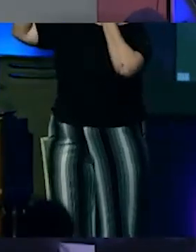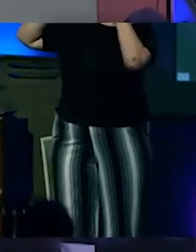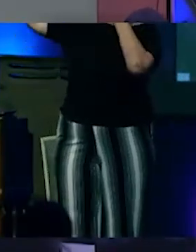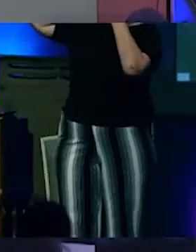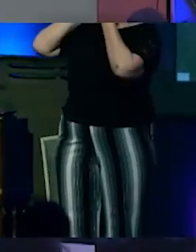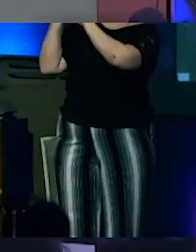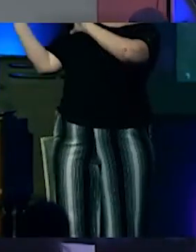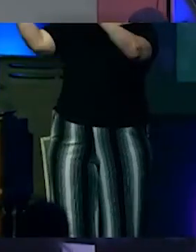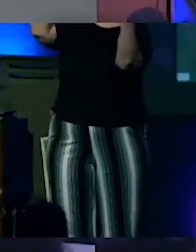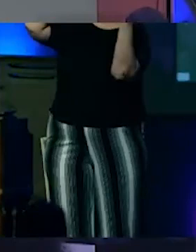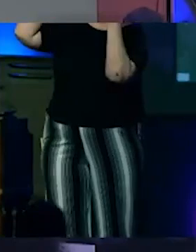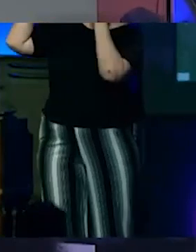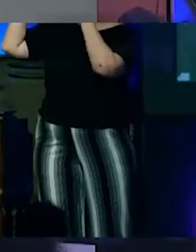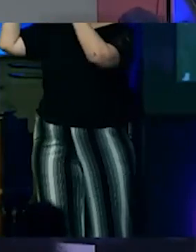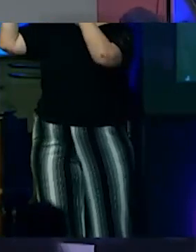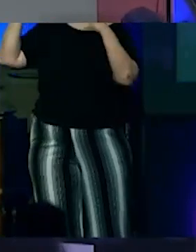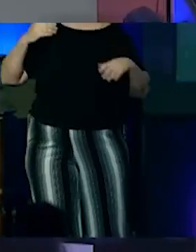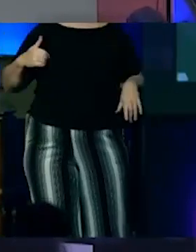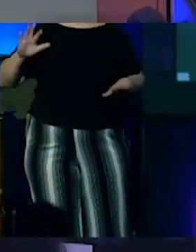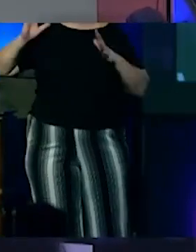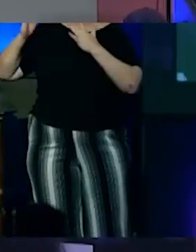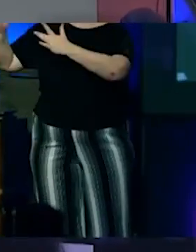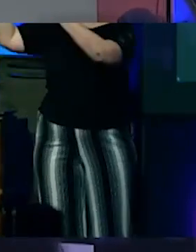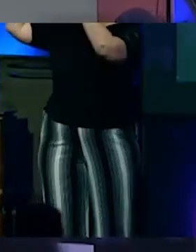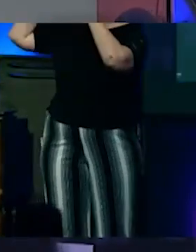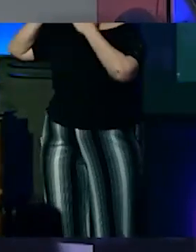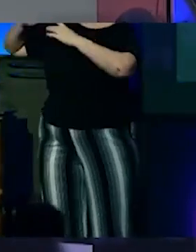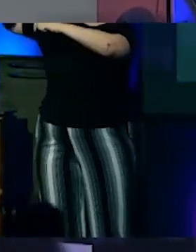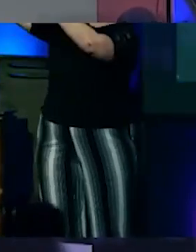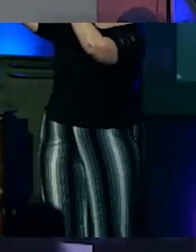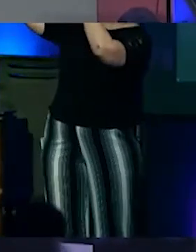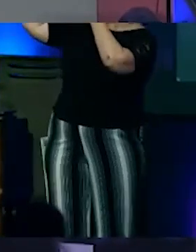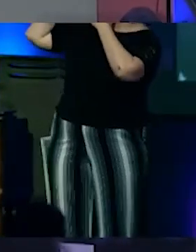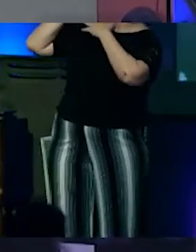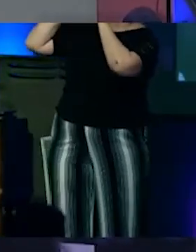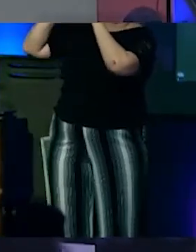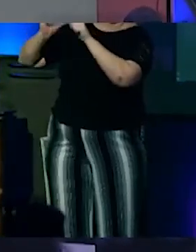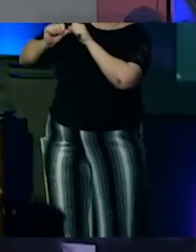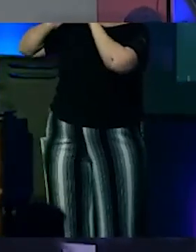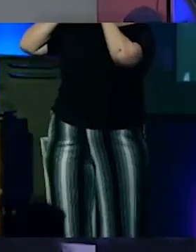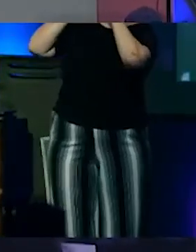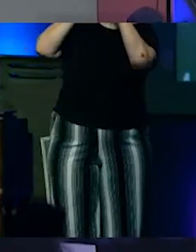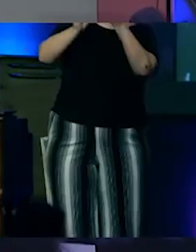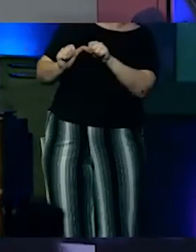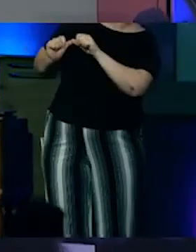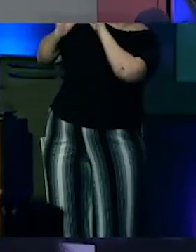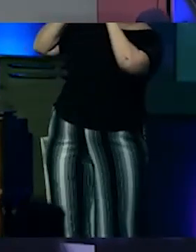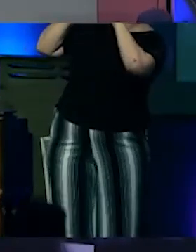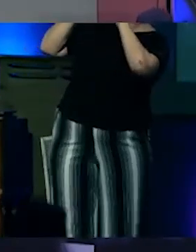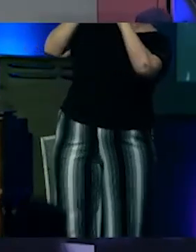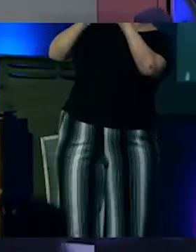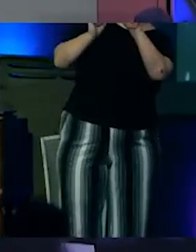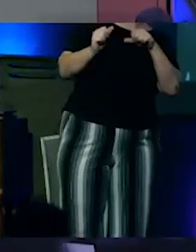to sing thy praise. Streams of mercy